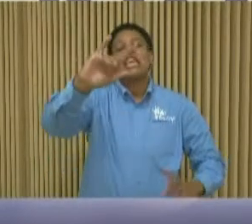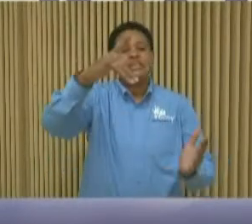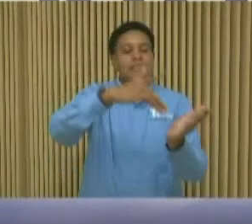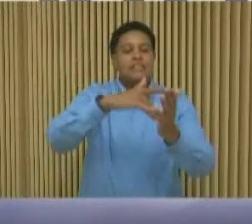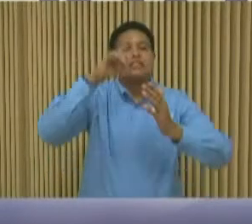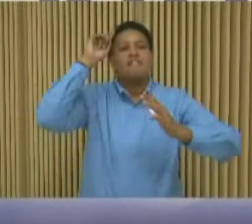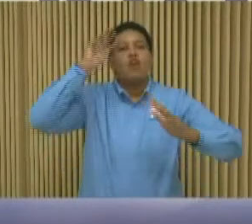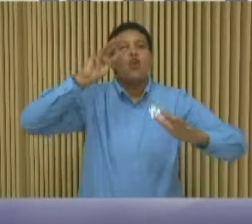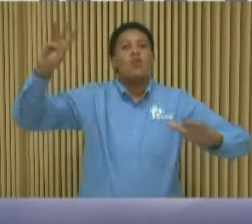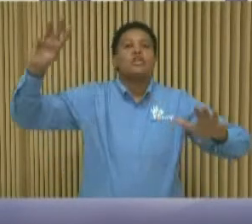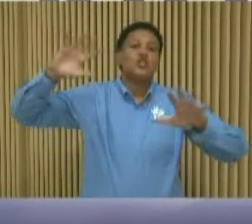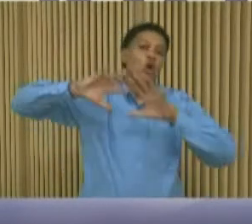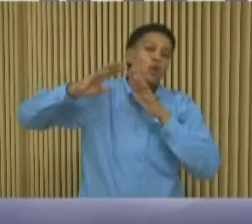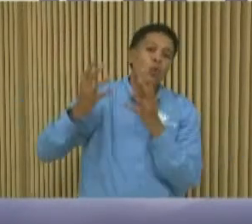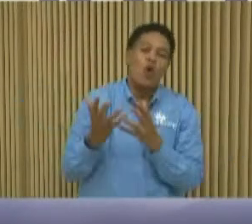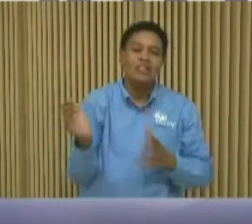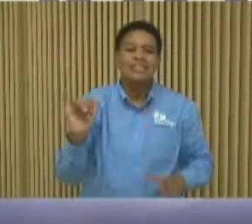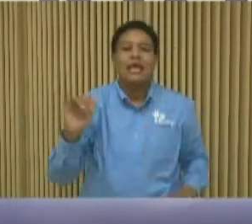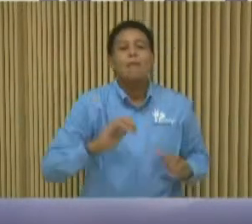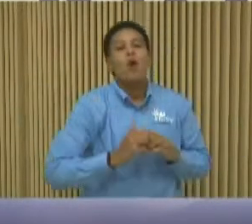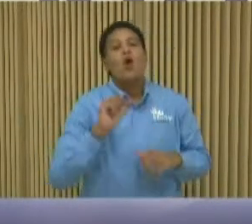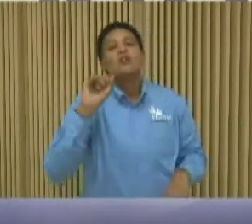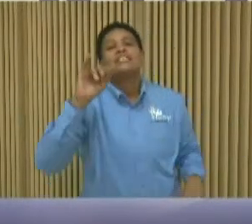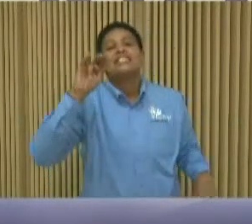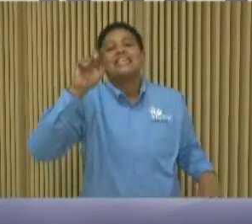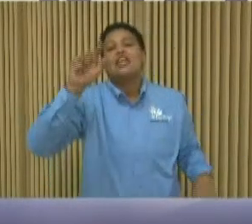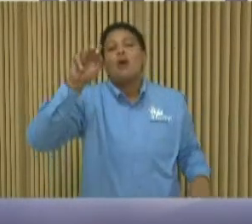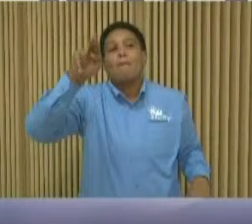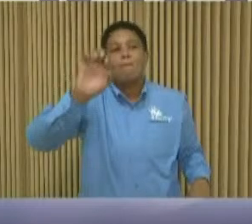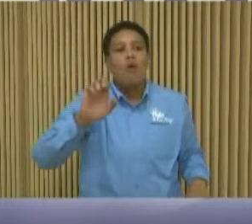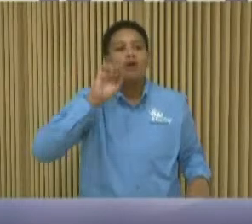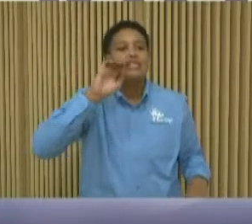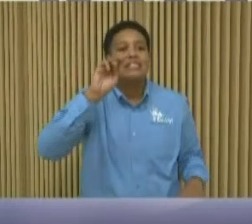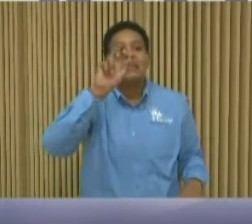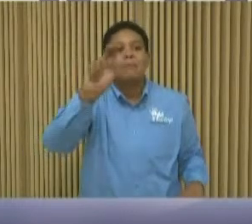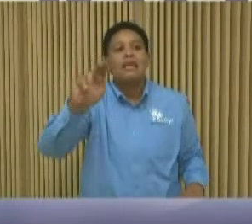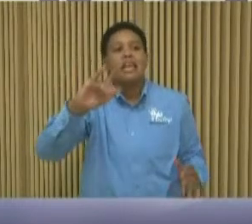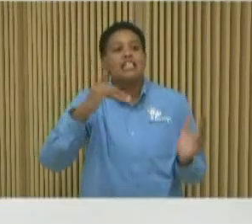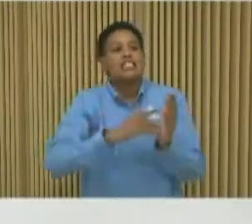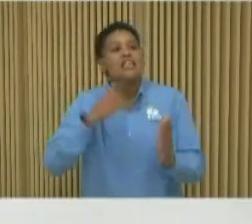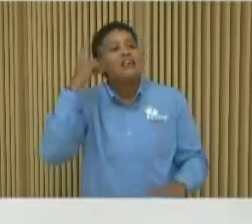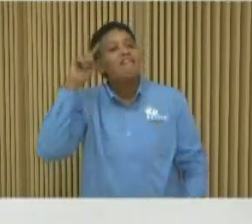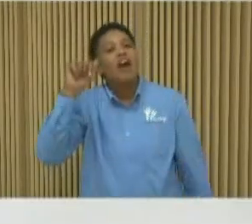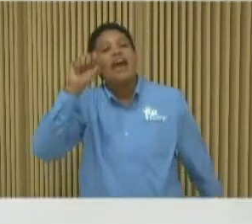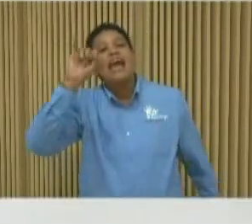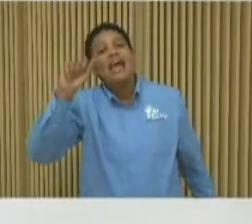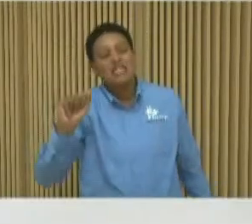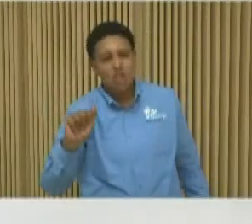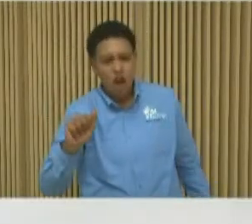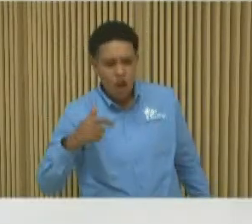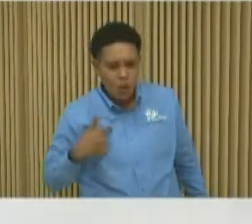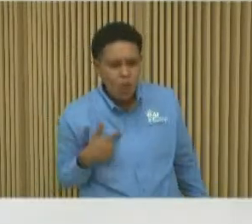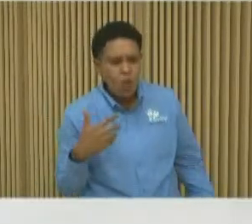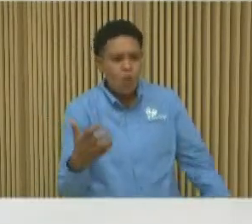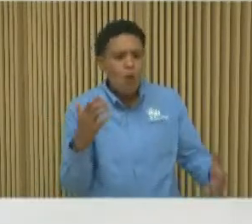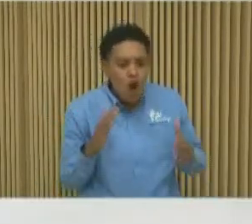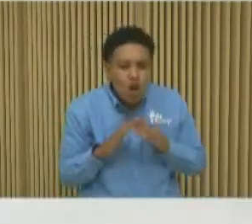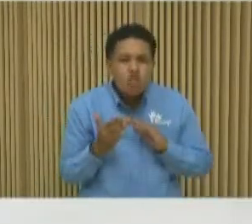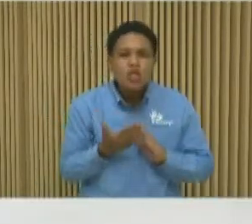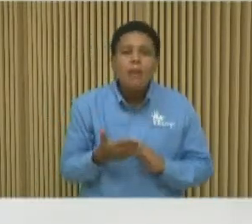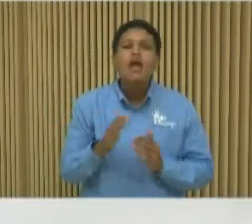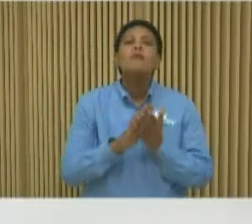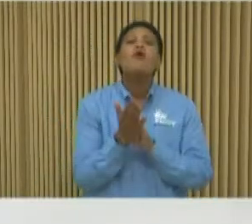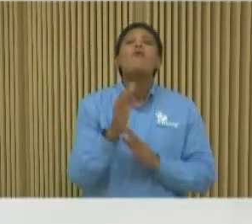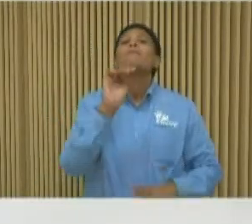Hemisphere. Just like how Singapore is the mediation center for Asia. Yes. We would like Jamaica to be the